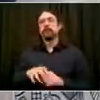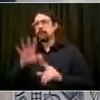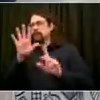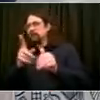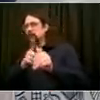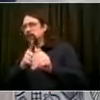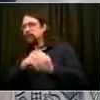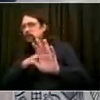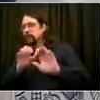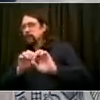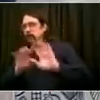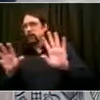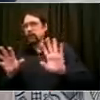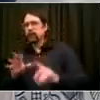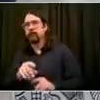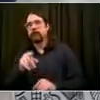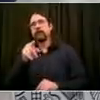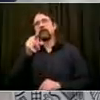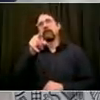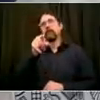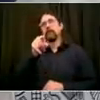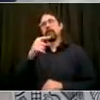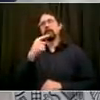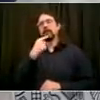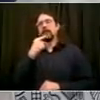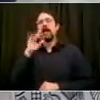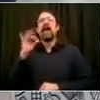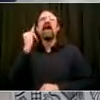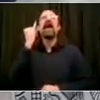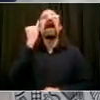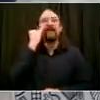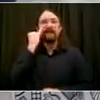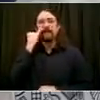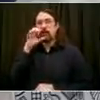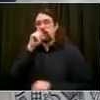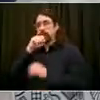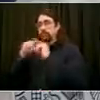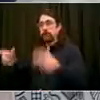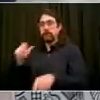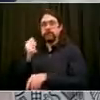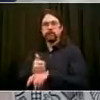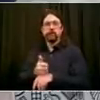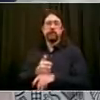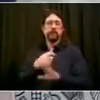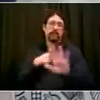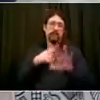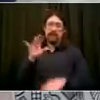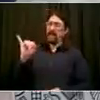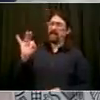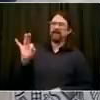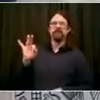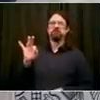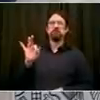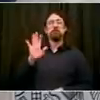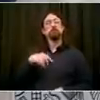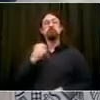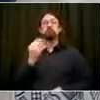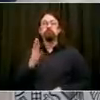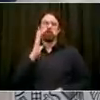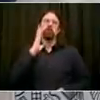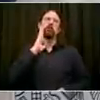I feel for the people who have put their lives into building up a business. I feel for the people who care about those businesses. But Ravain, it's not if, it's